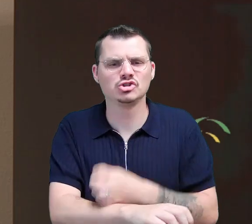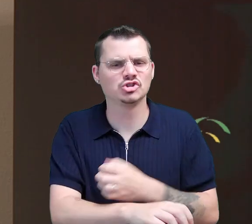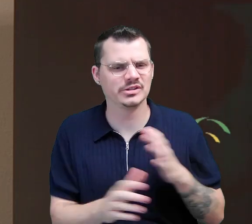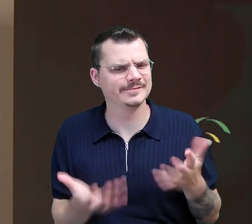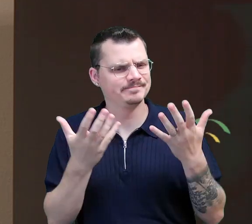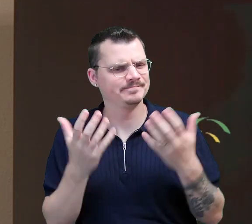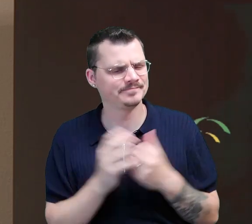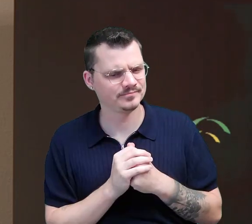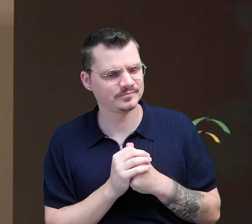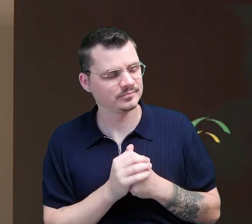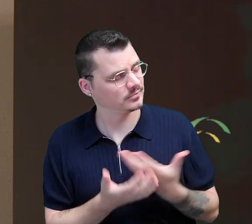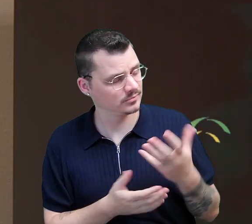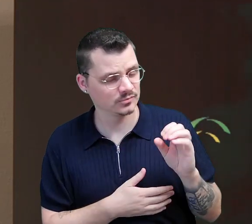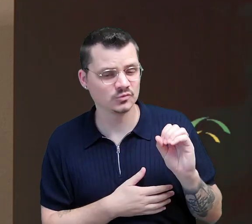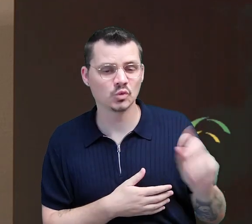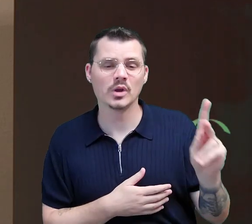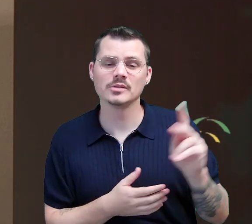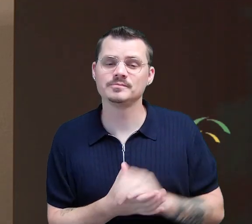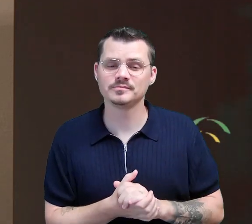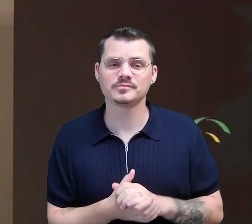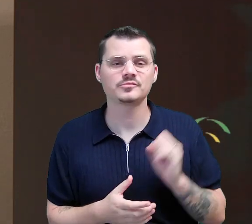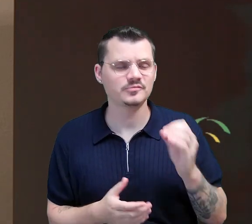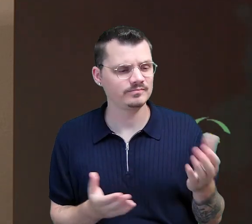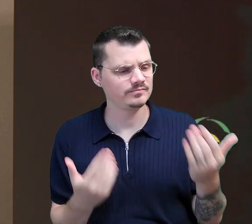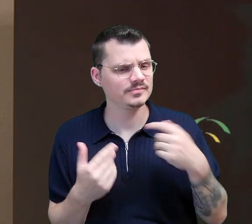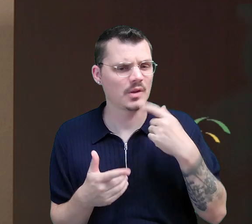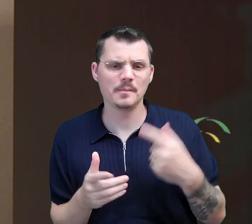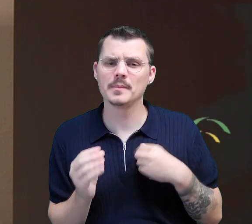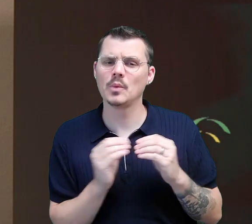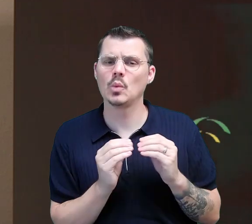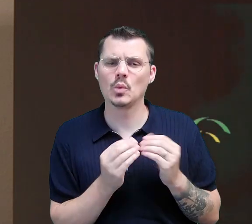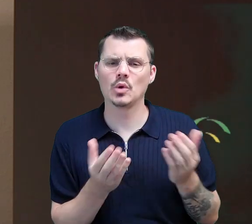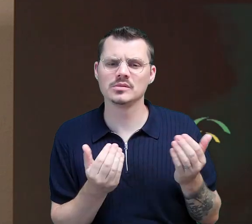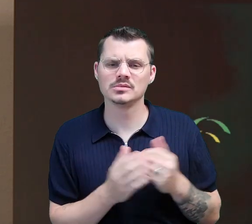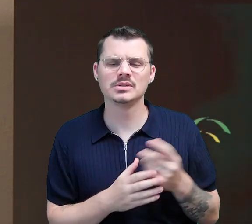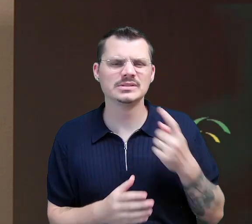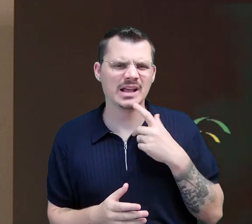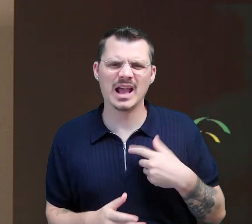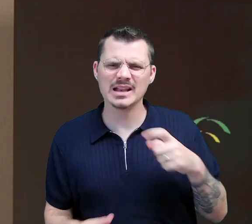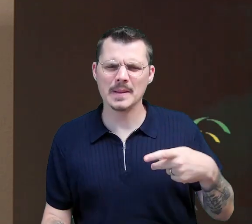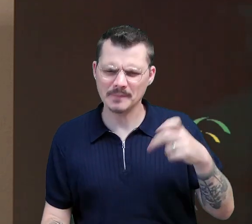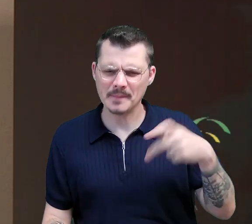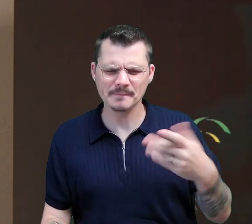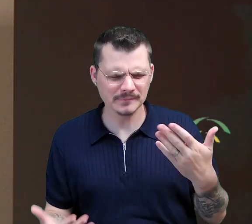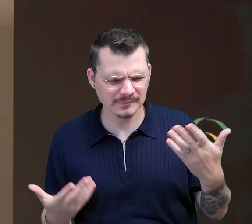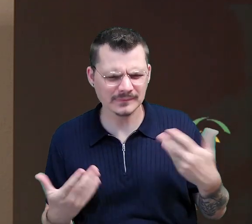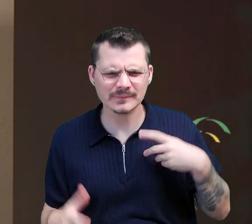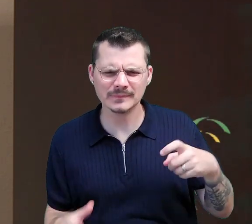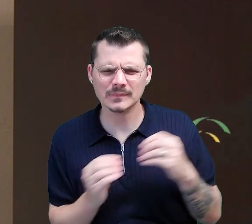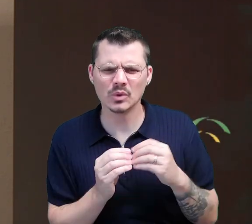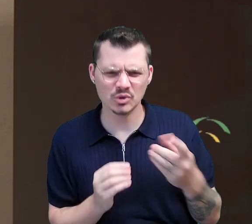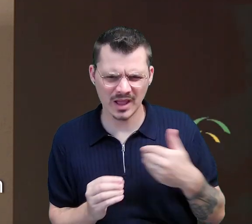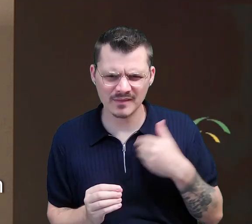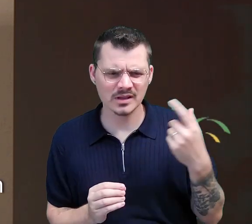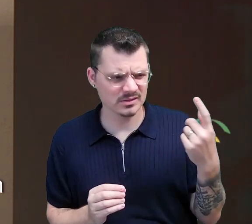energy. Okay, so tell me more. Well, I need more pep. Well, do you have